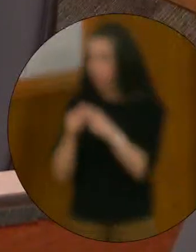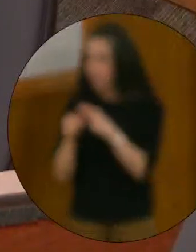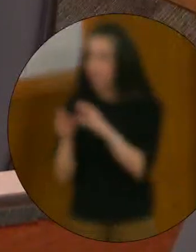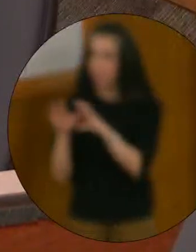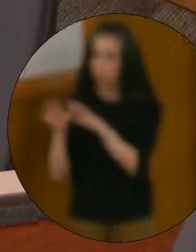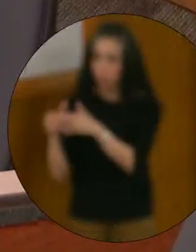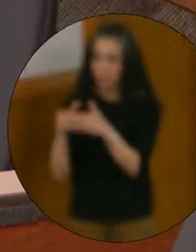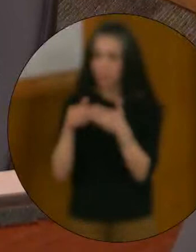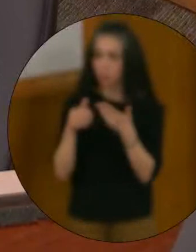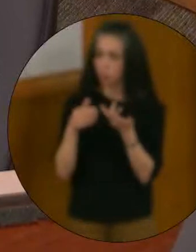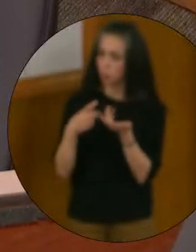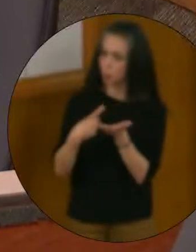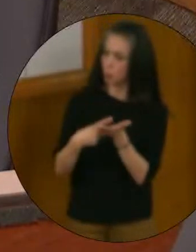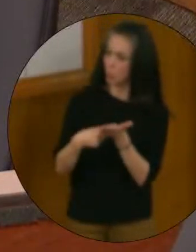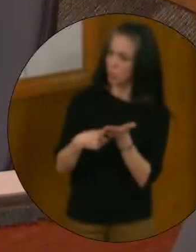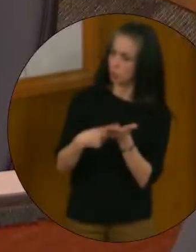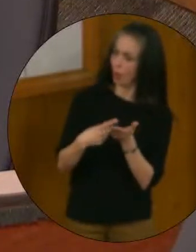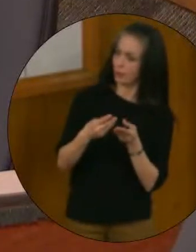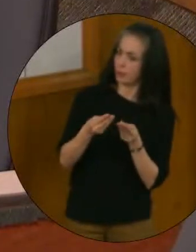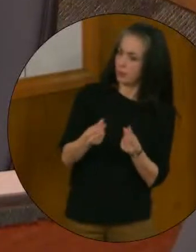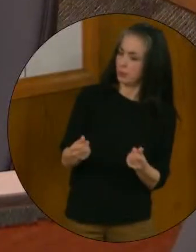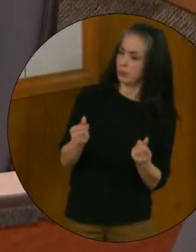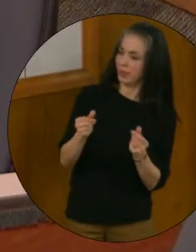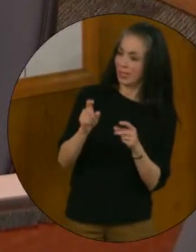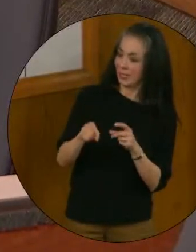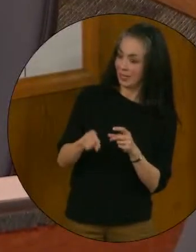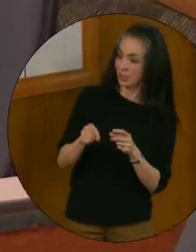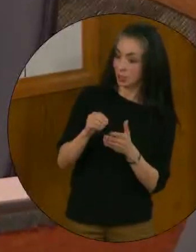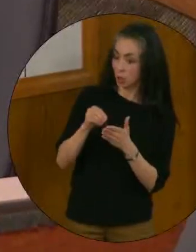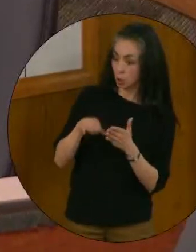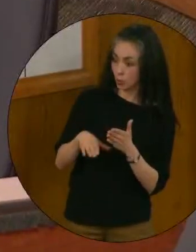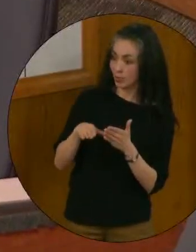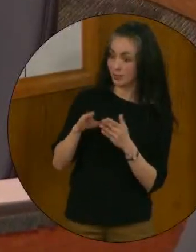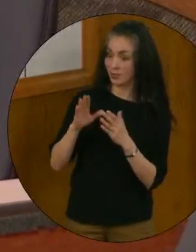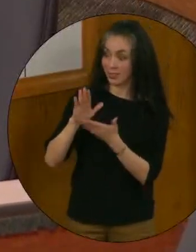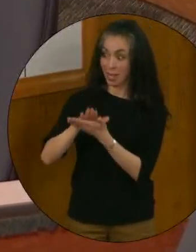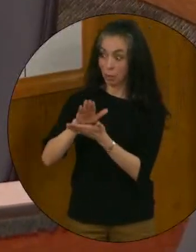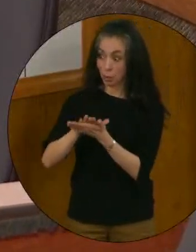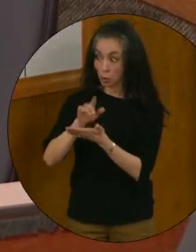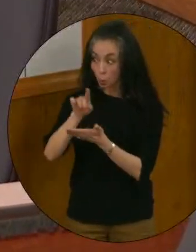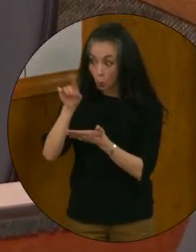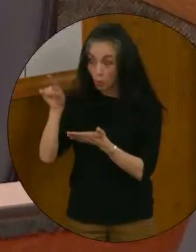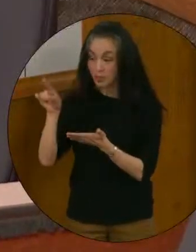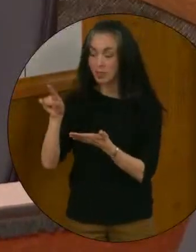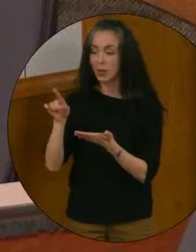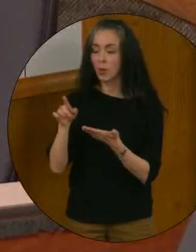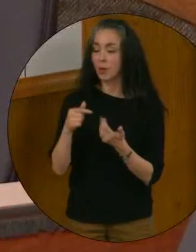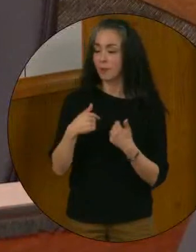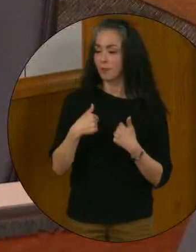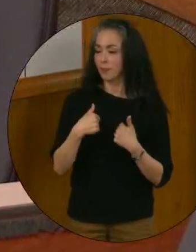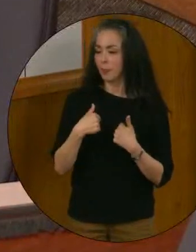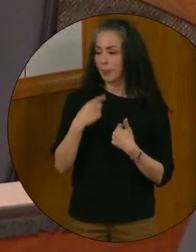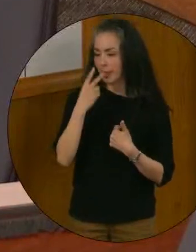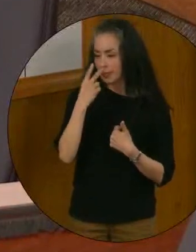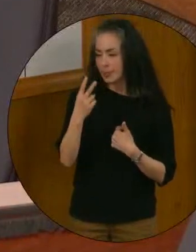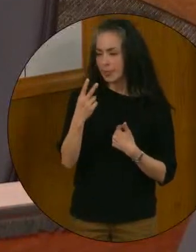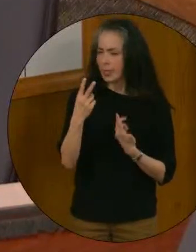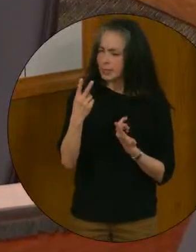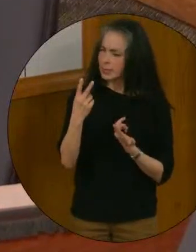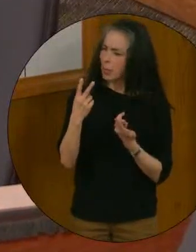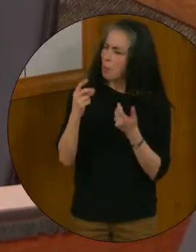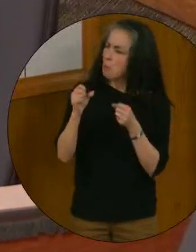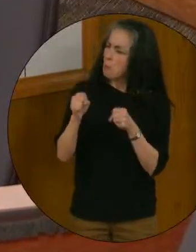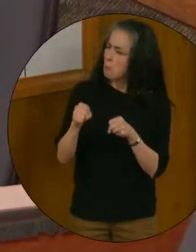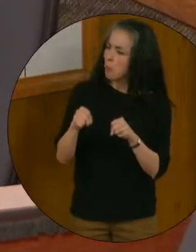needs, ultimately to address the student needs that we have in our classrooms, in our schools. So I see it as a potential positive.